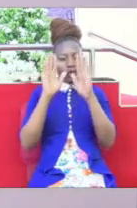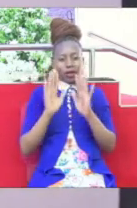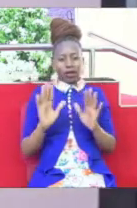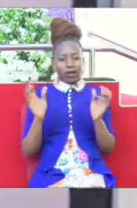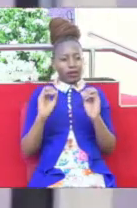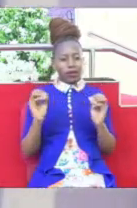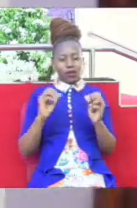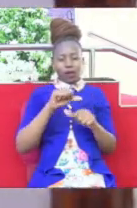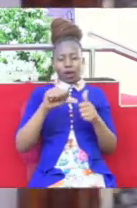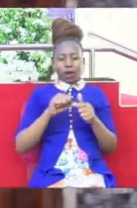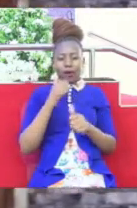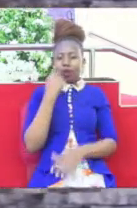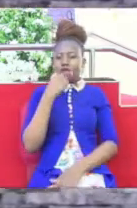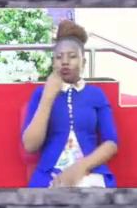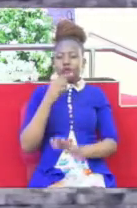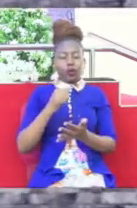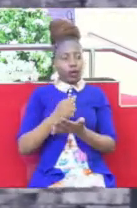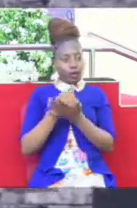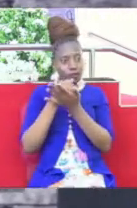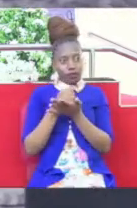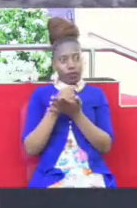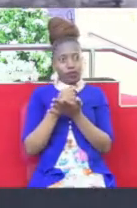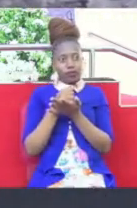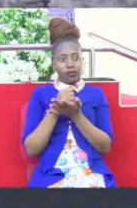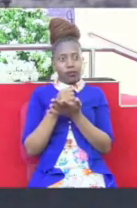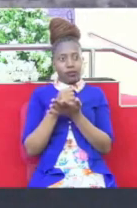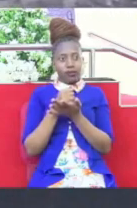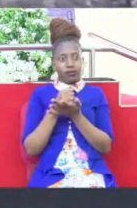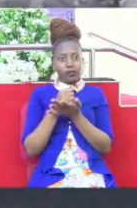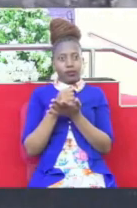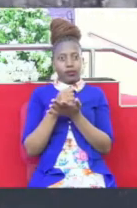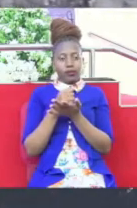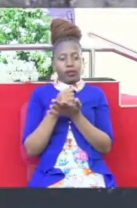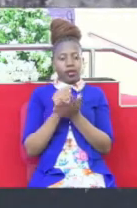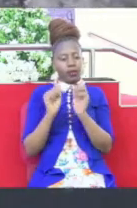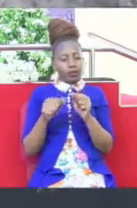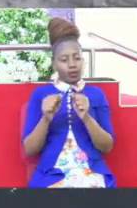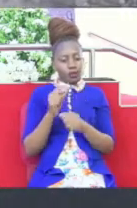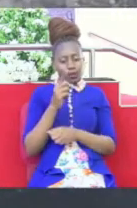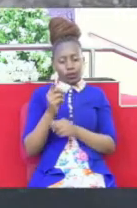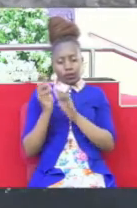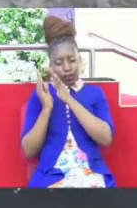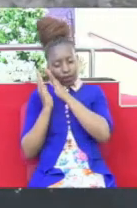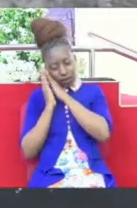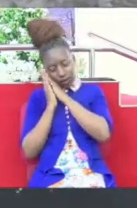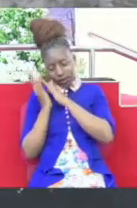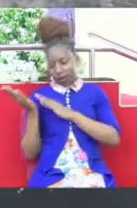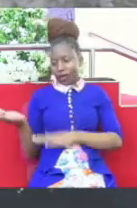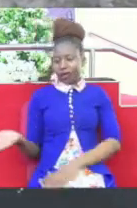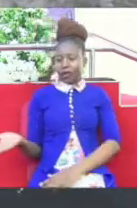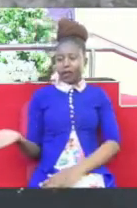wa kuangalia nani ambaye atanisaidia. I mean, you could be laying there. Unaweza kuwa unalala pale. And